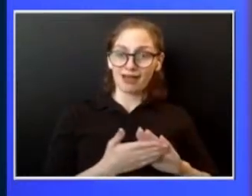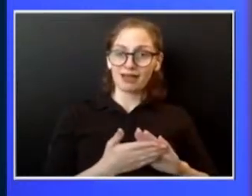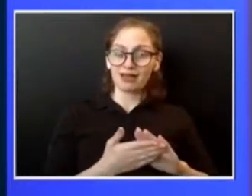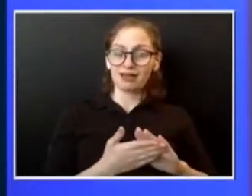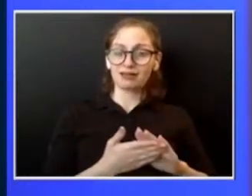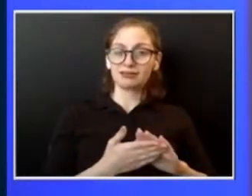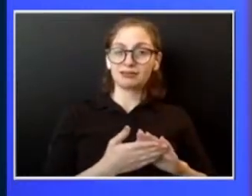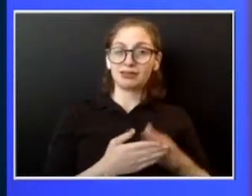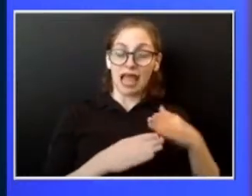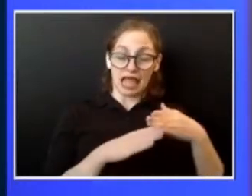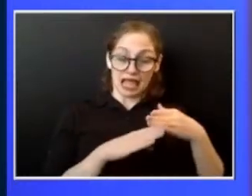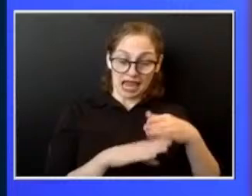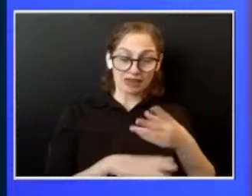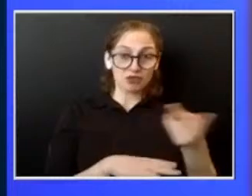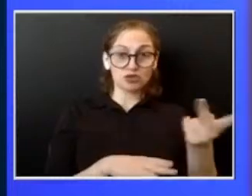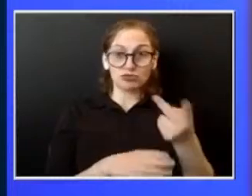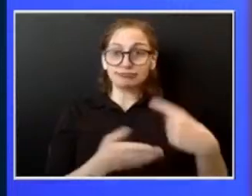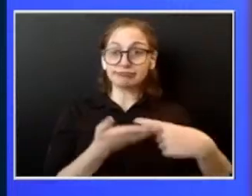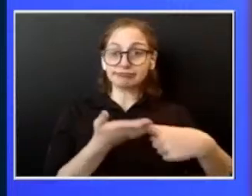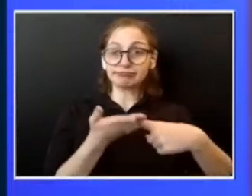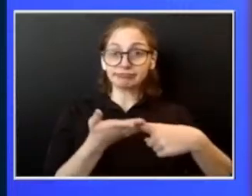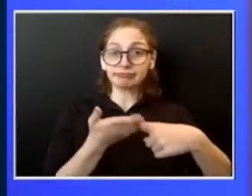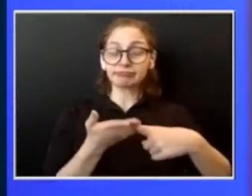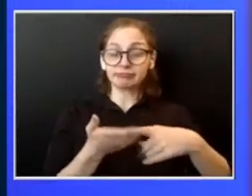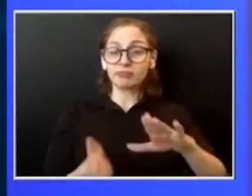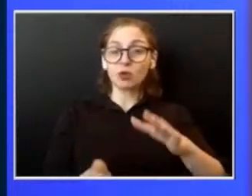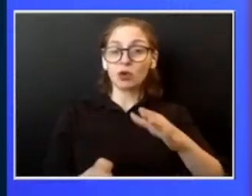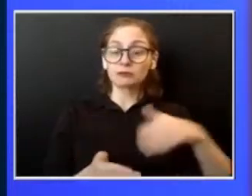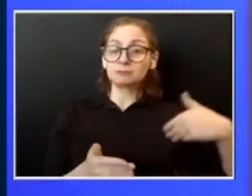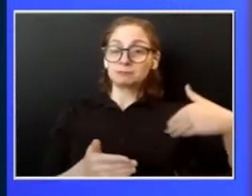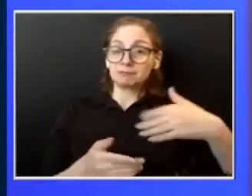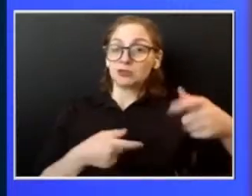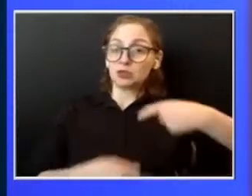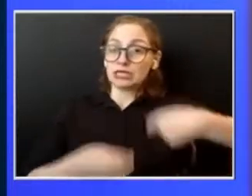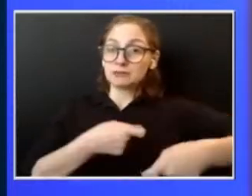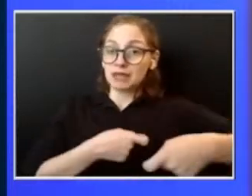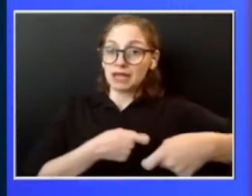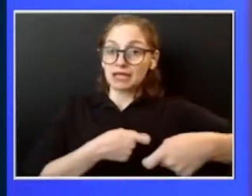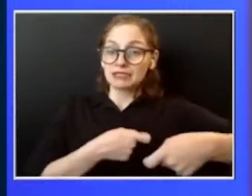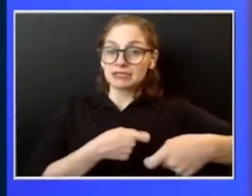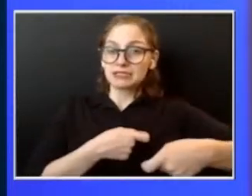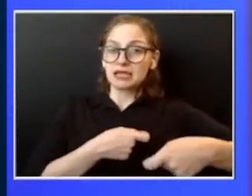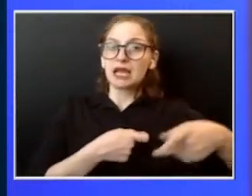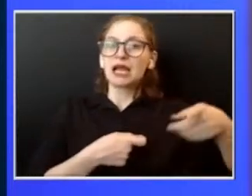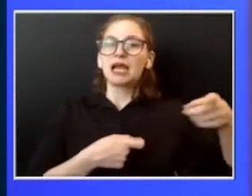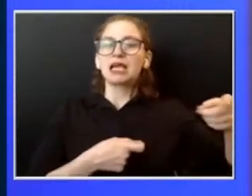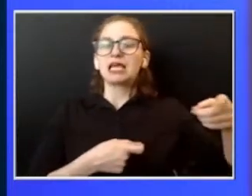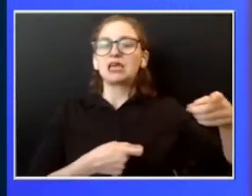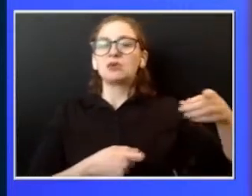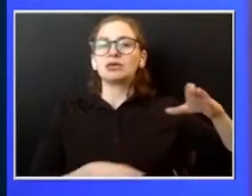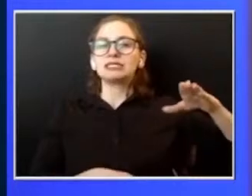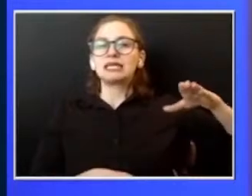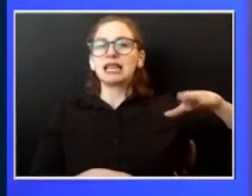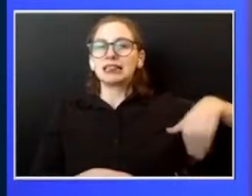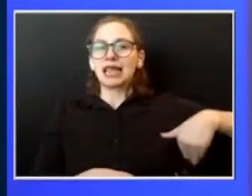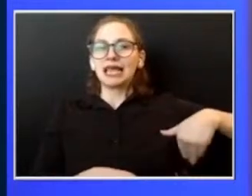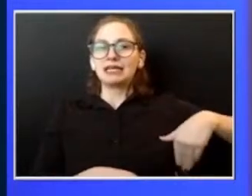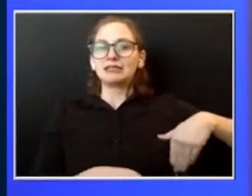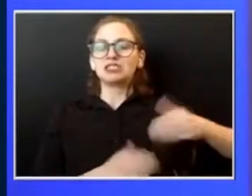with your upcoming transplant, he was late for renewing his driver's